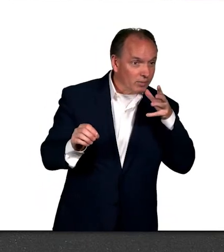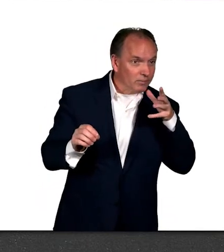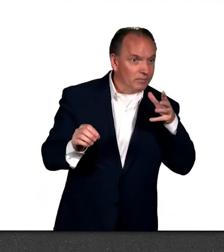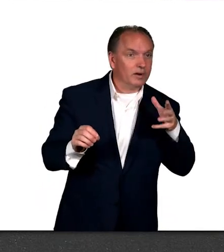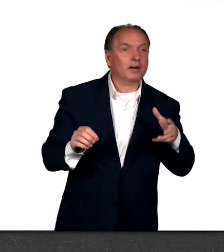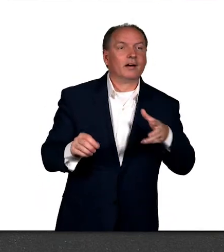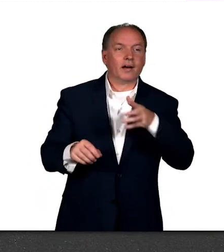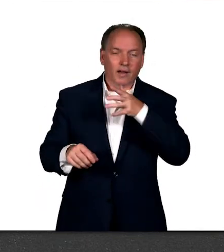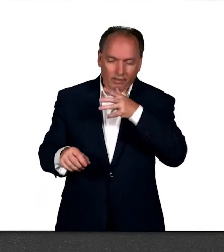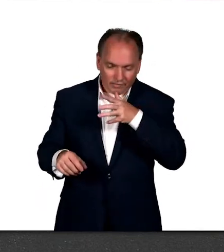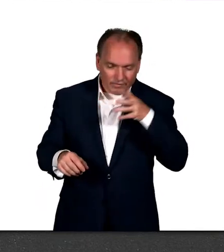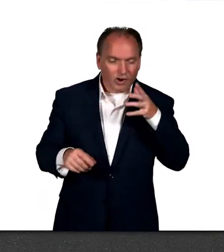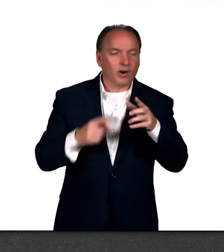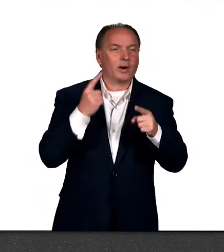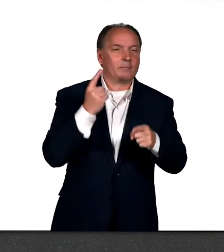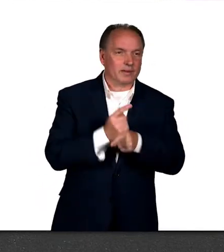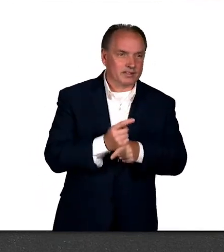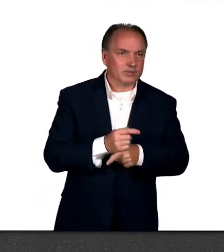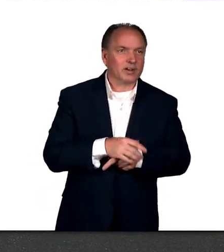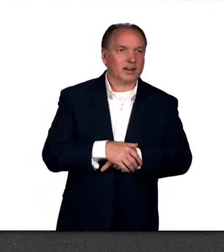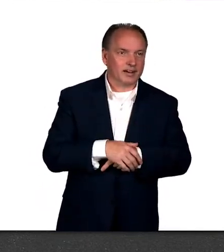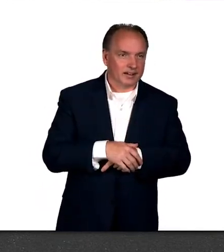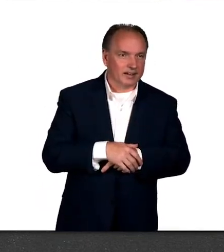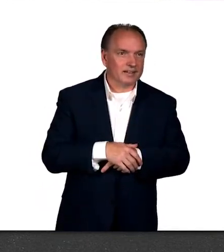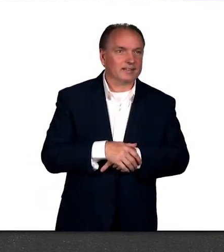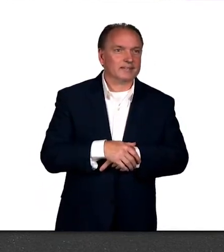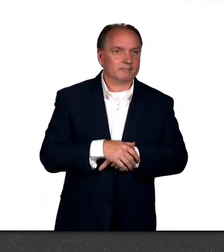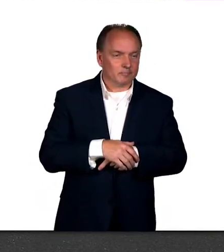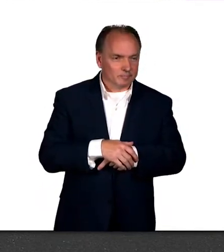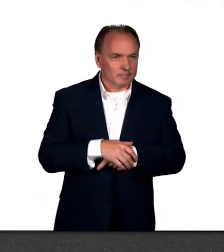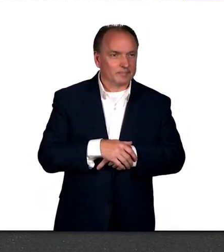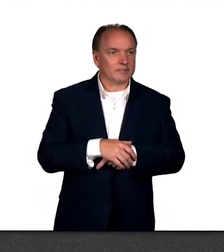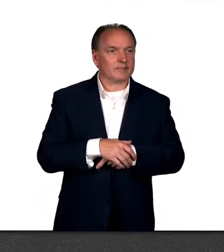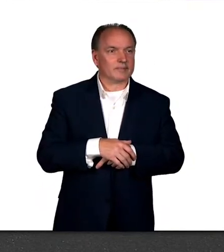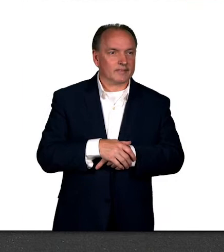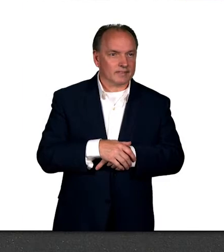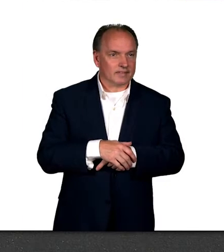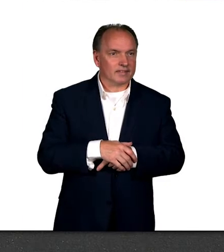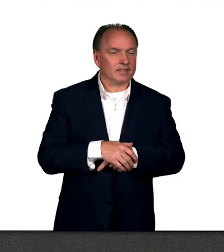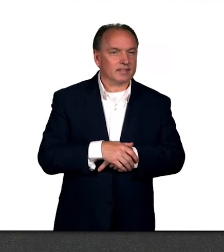Dog. That is right. It lives in the farm.